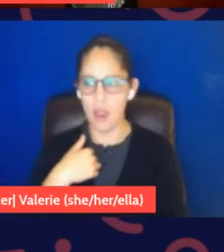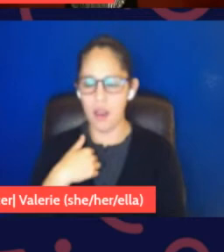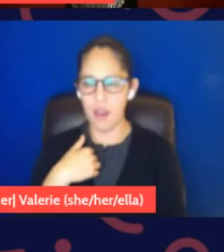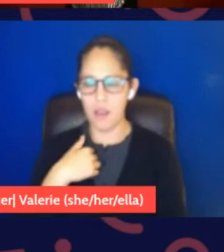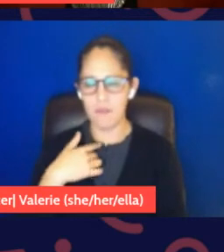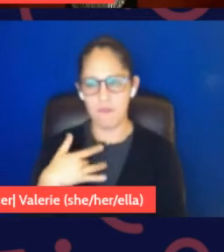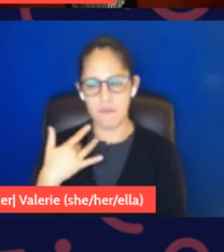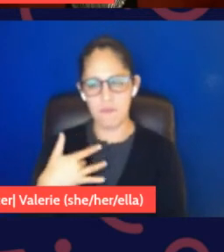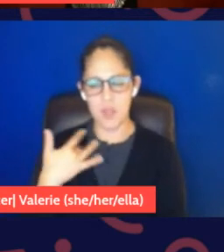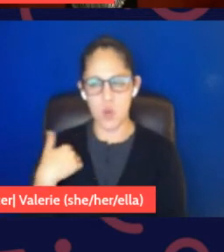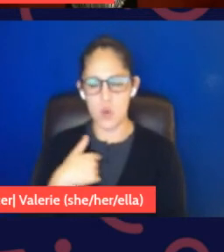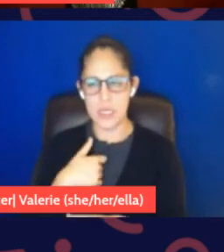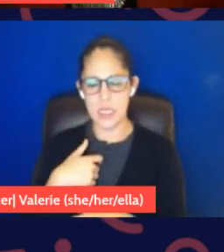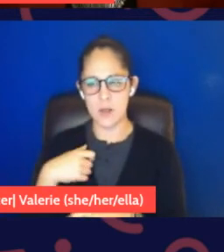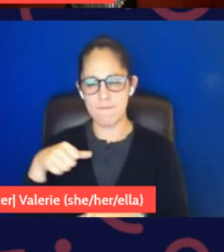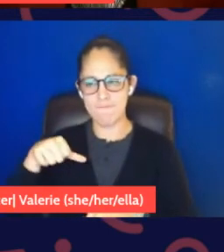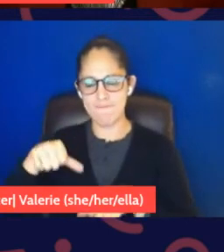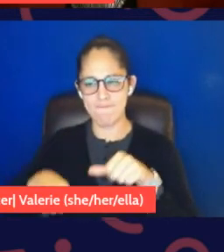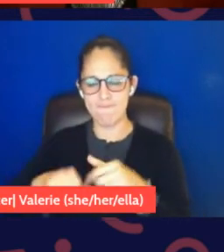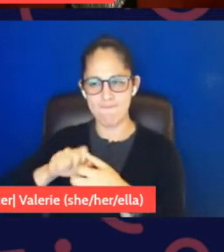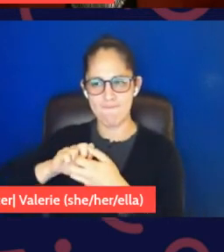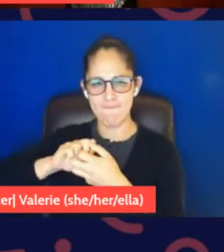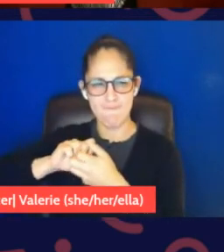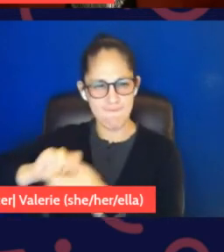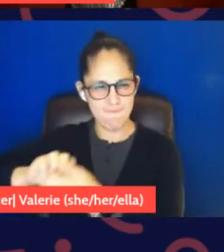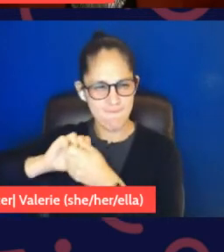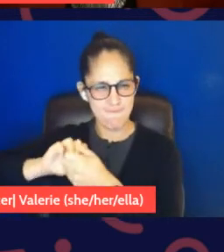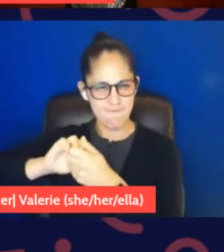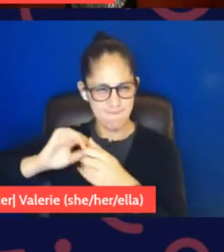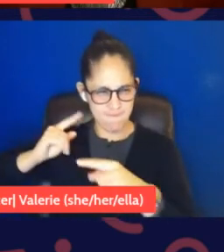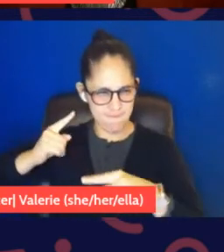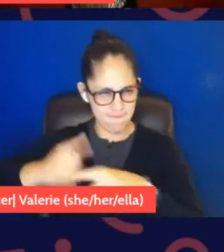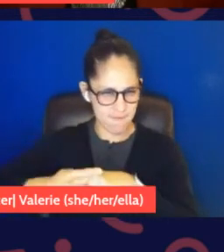I think we're wrestling with the problem of power.